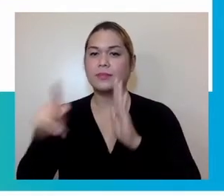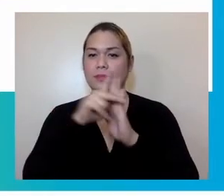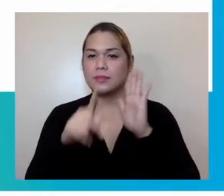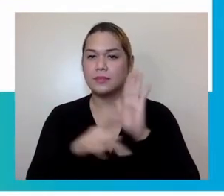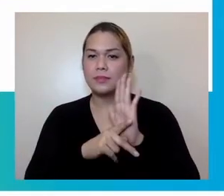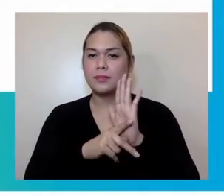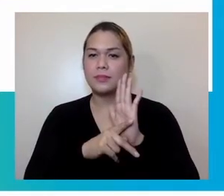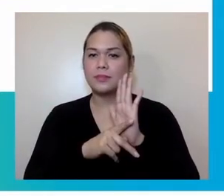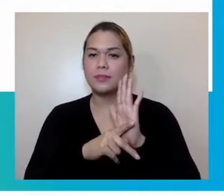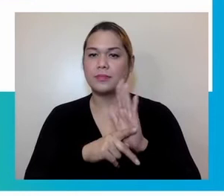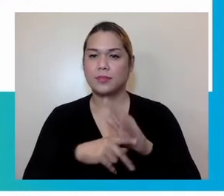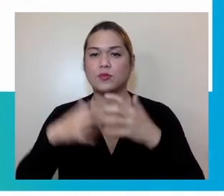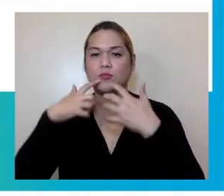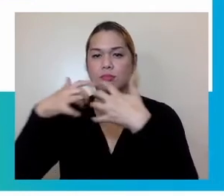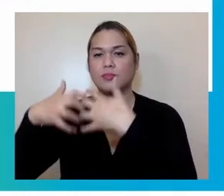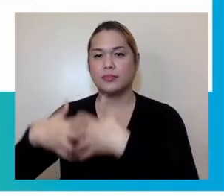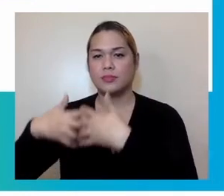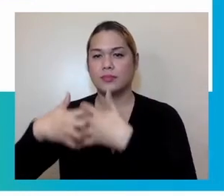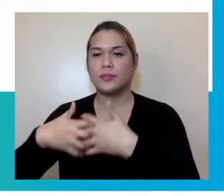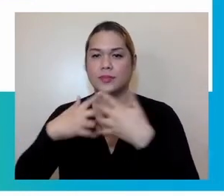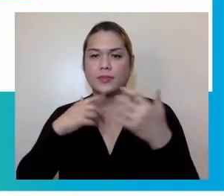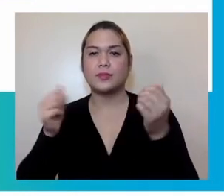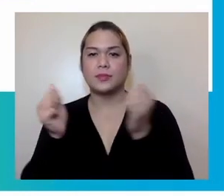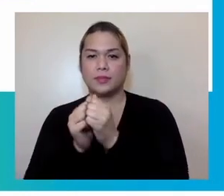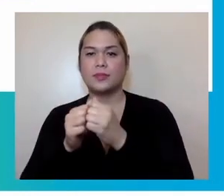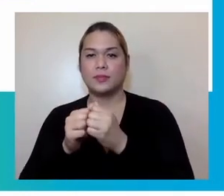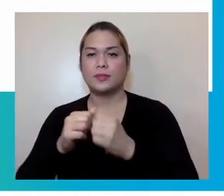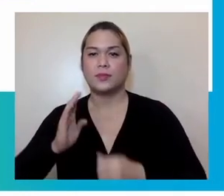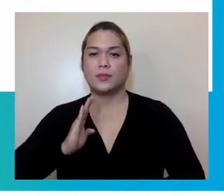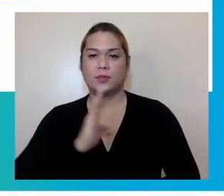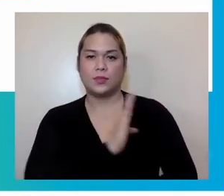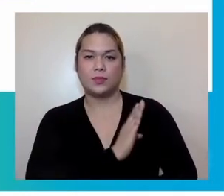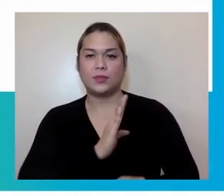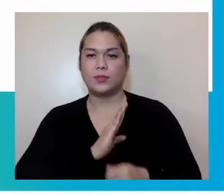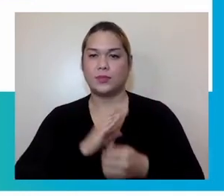I understand civil society is part of this debate as well.